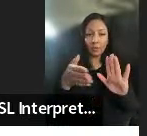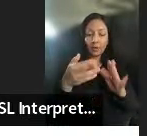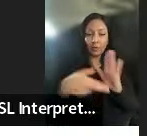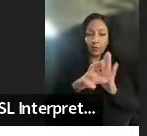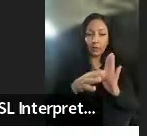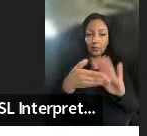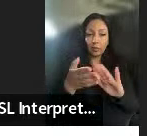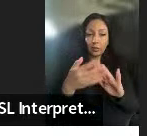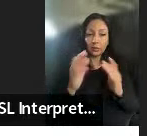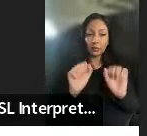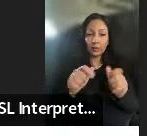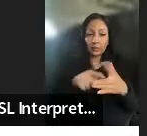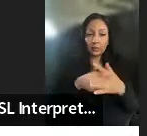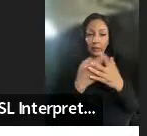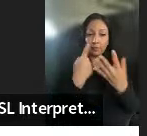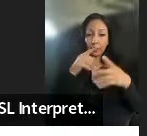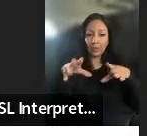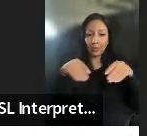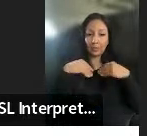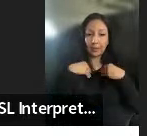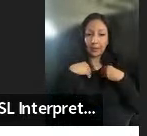begin in order to accept